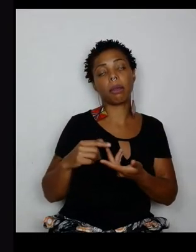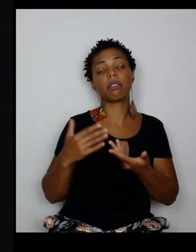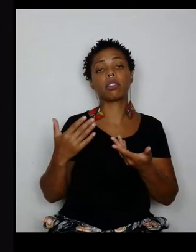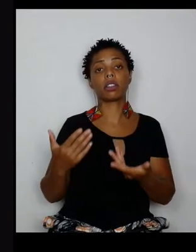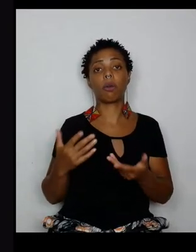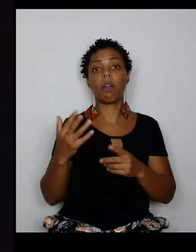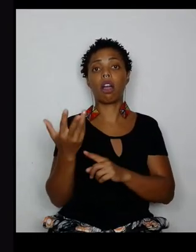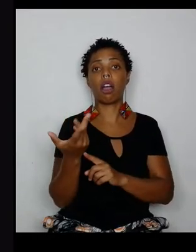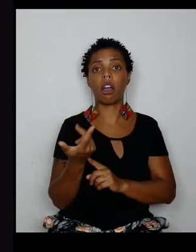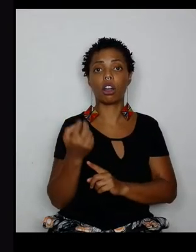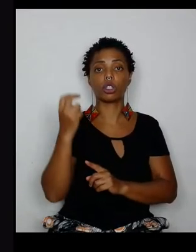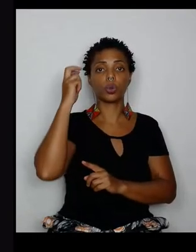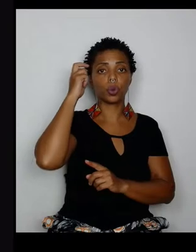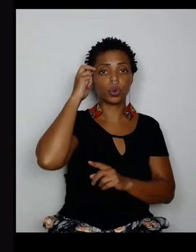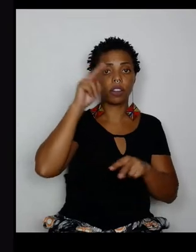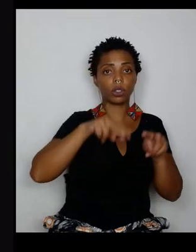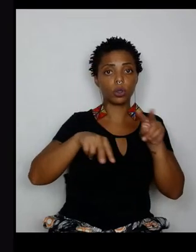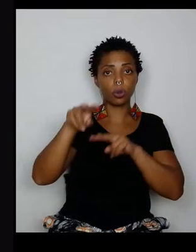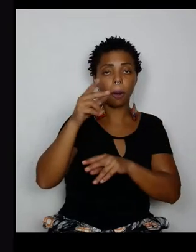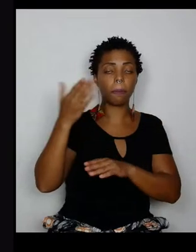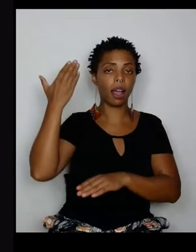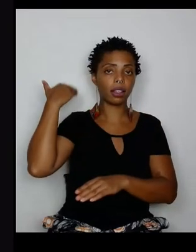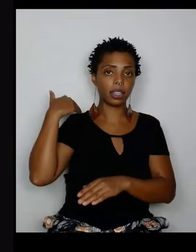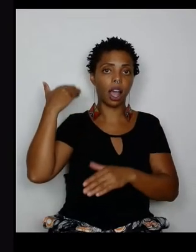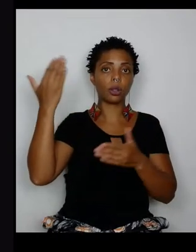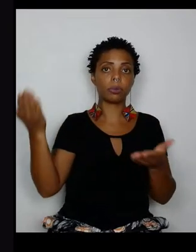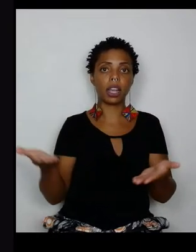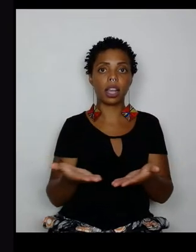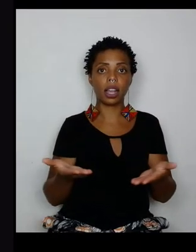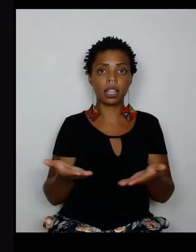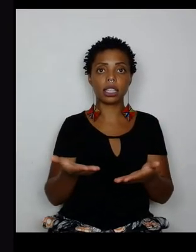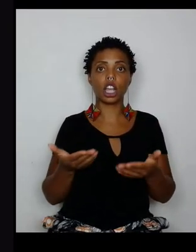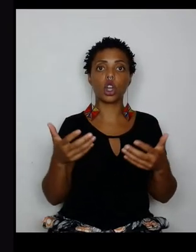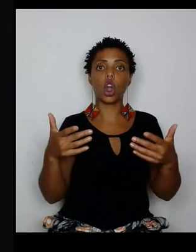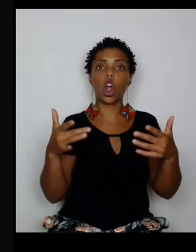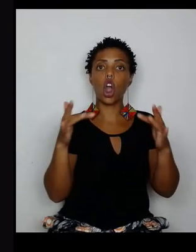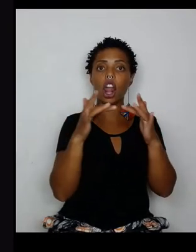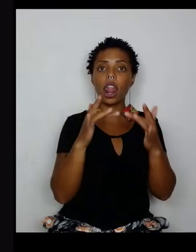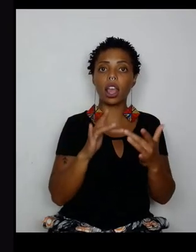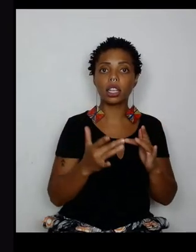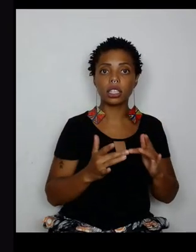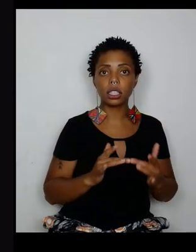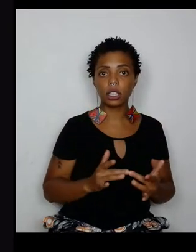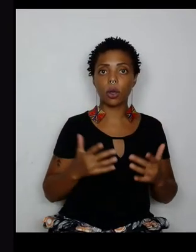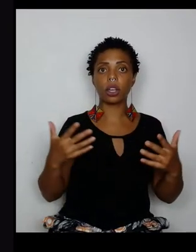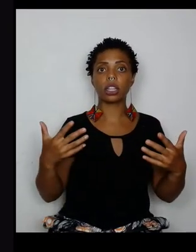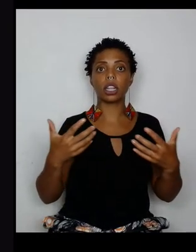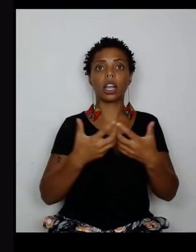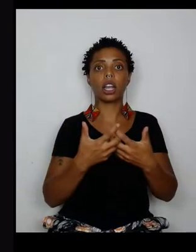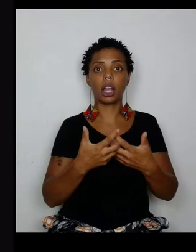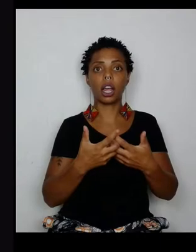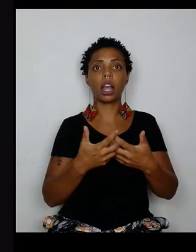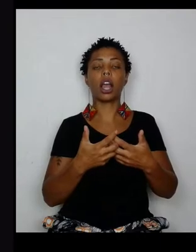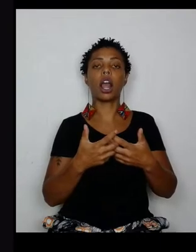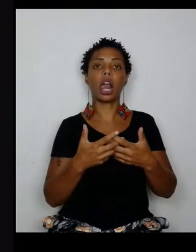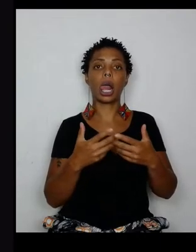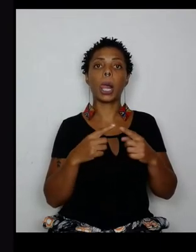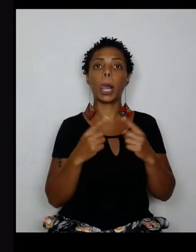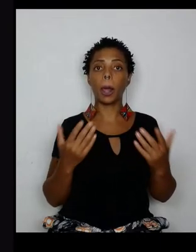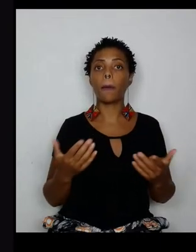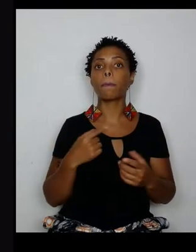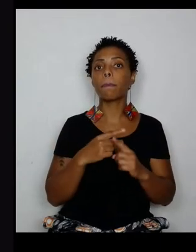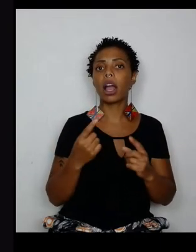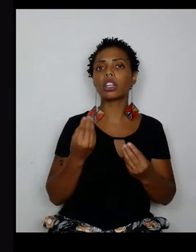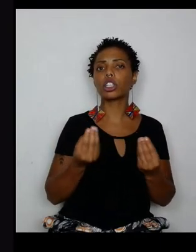and intersections provide rich points of departure to explore and interrogate these possibilities so